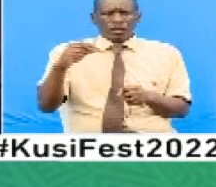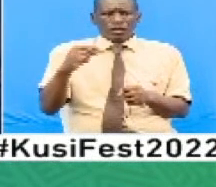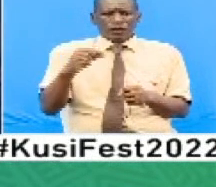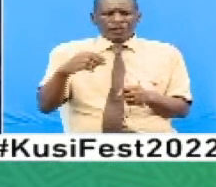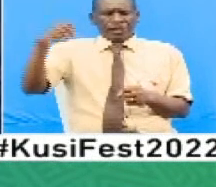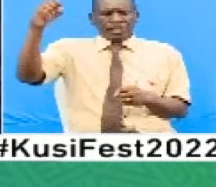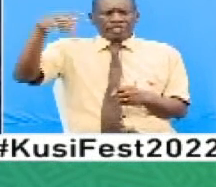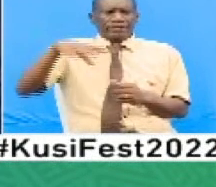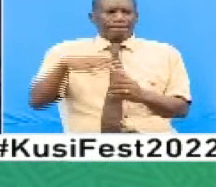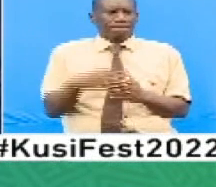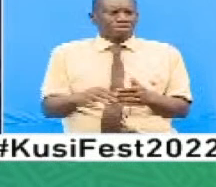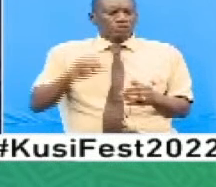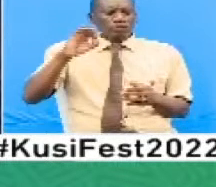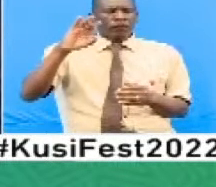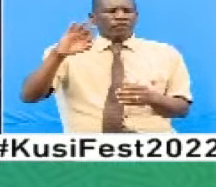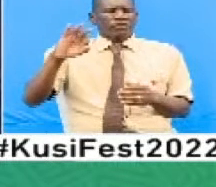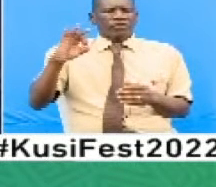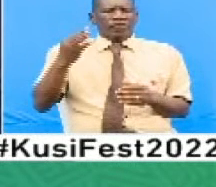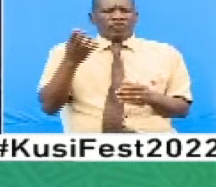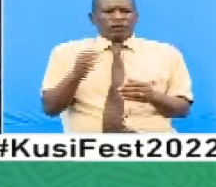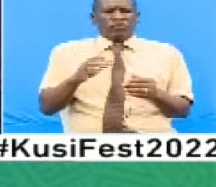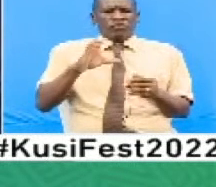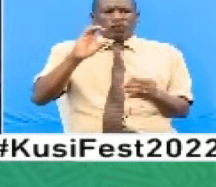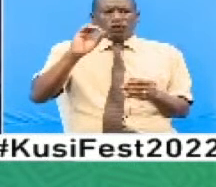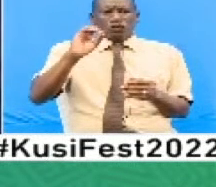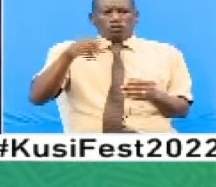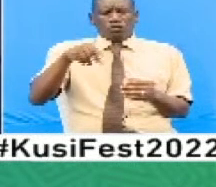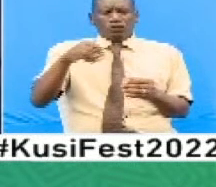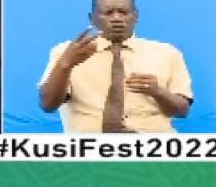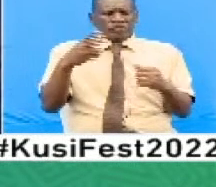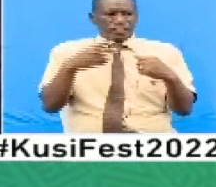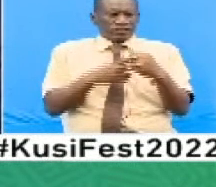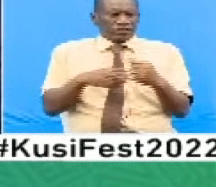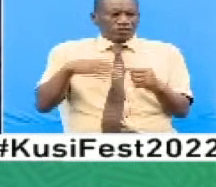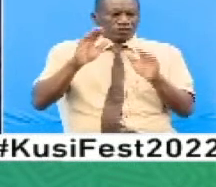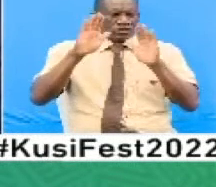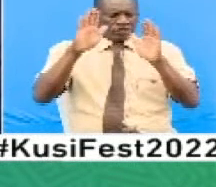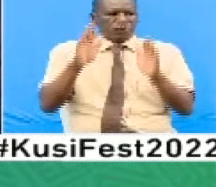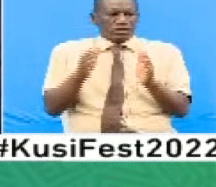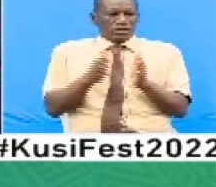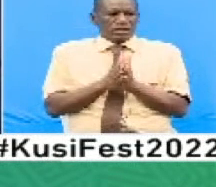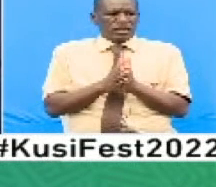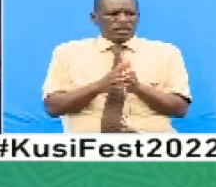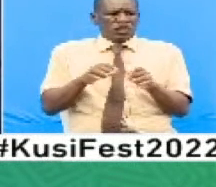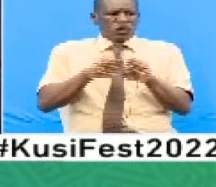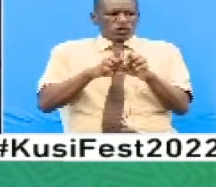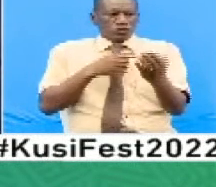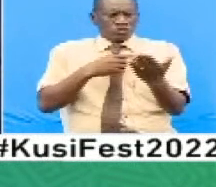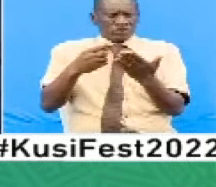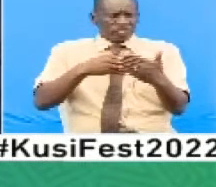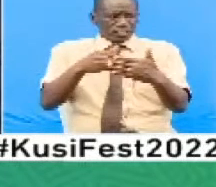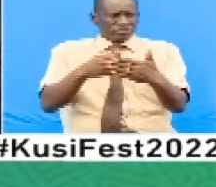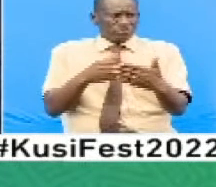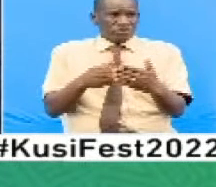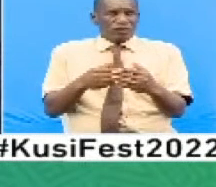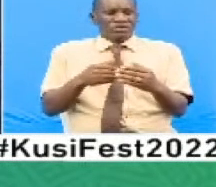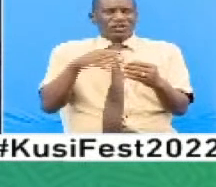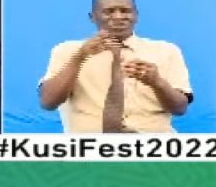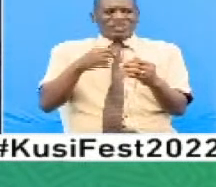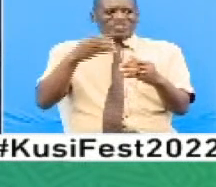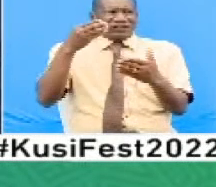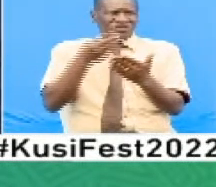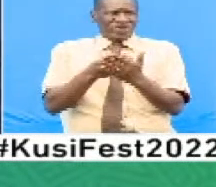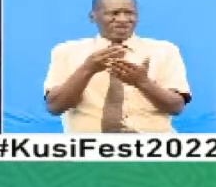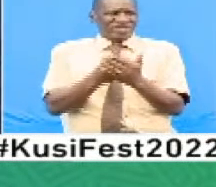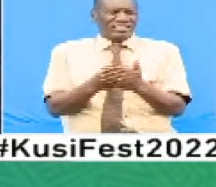green energy. The third takeout from COP27, and probably the most crucial and was also discussed earlier, was around finance.